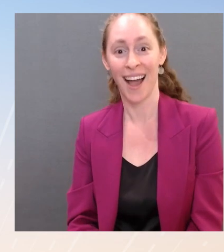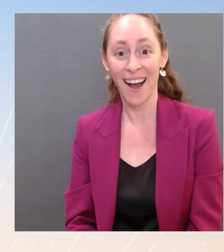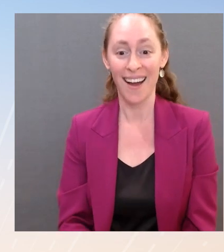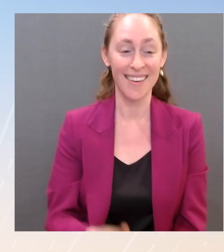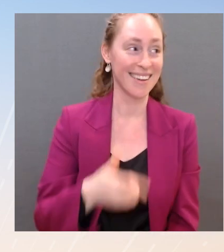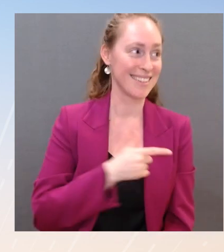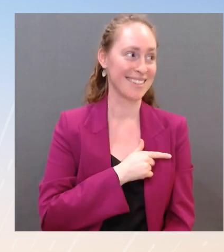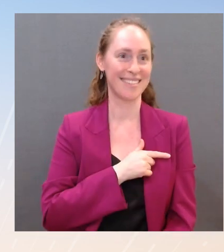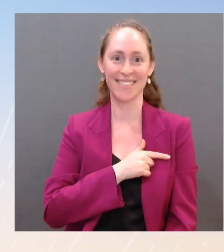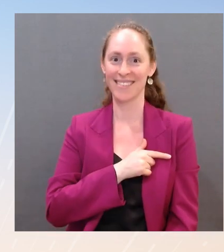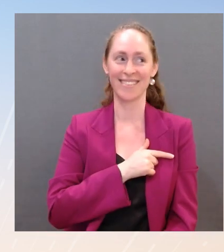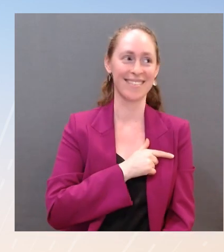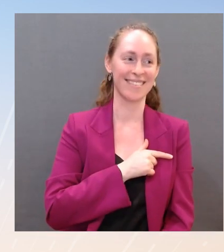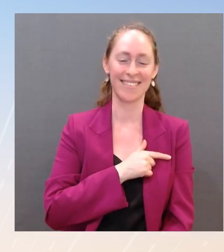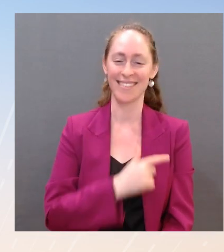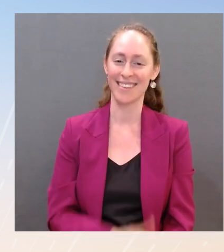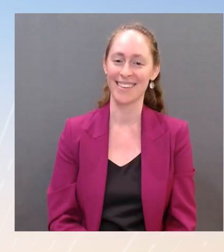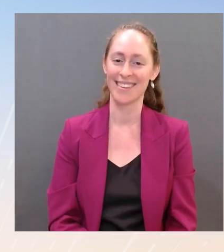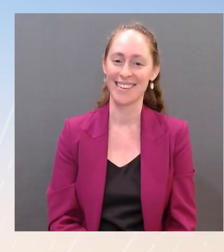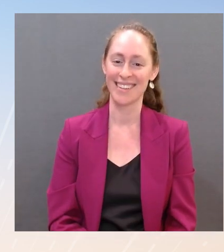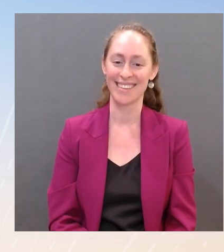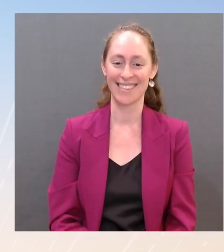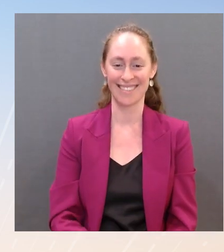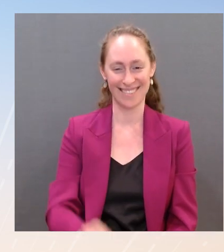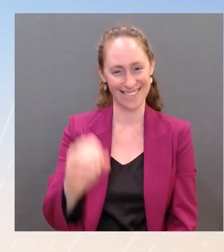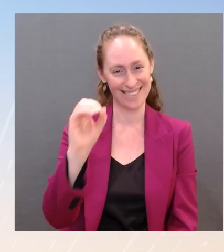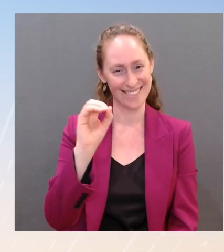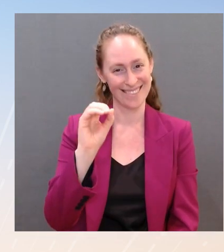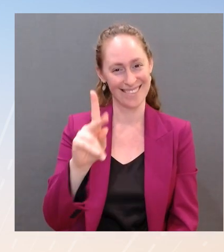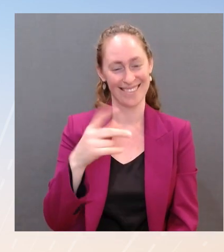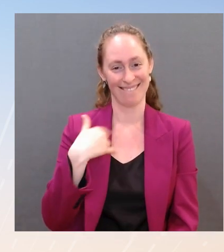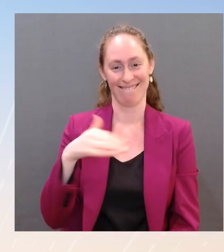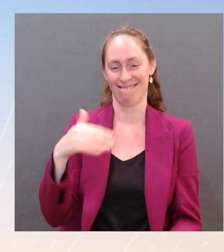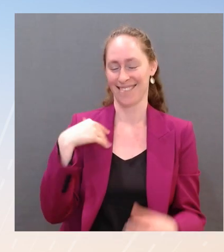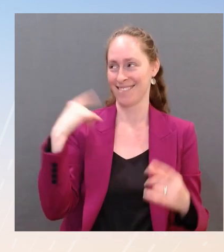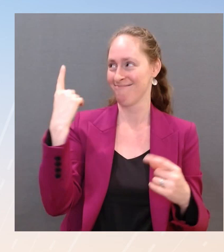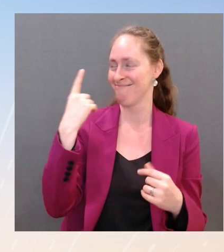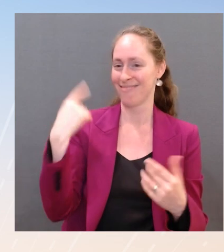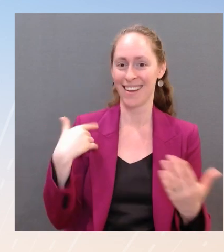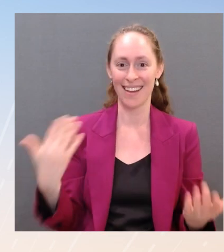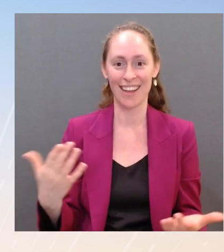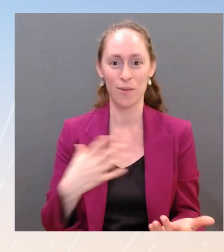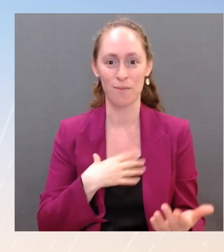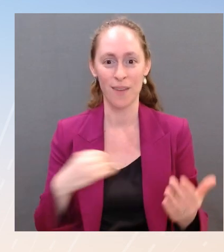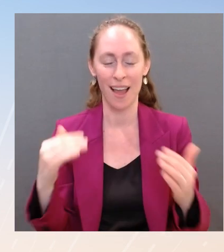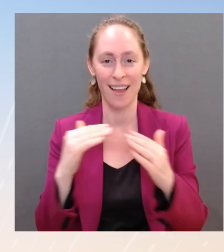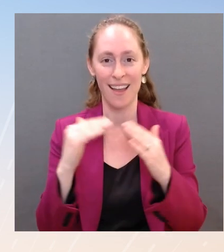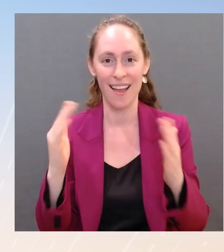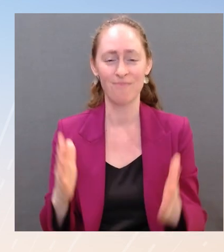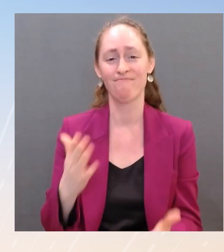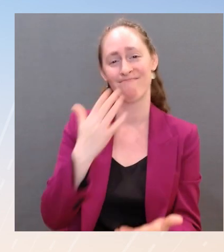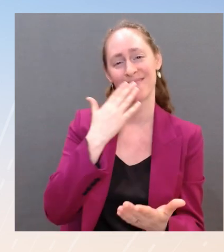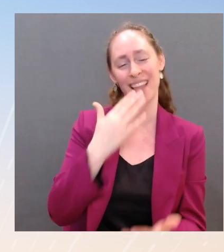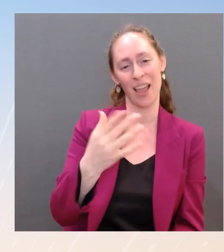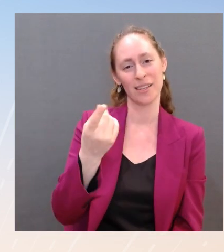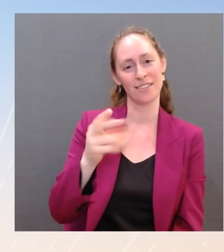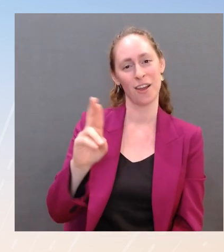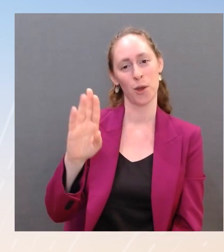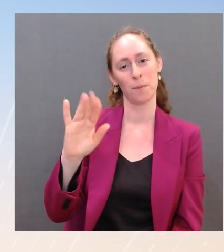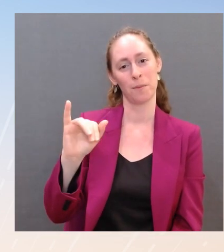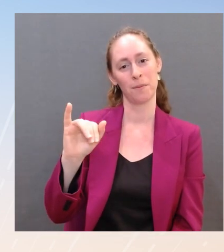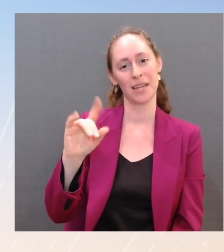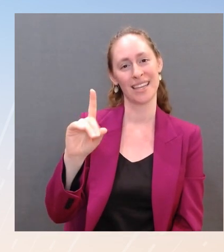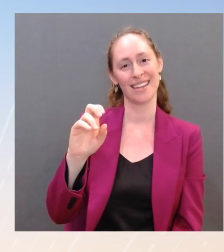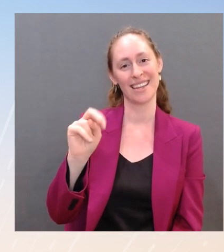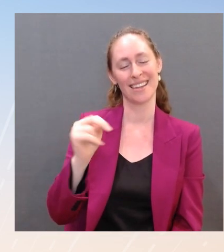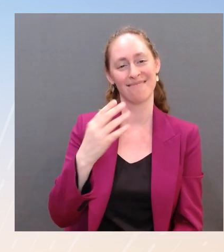Okay. I can't believe I'm here. Thank you, Dr. Biden, for inviting all of us here to the People's House.